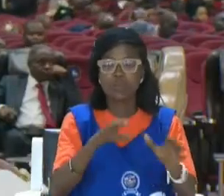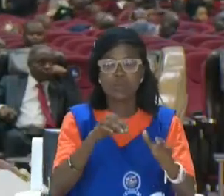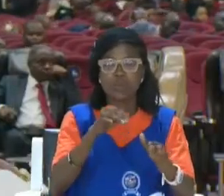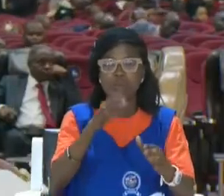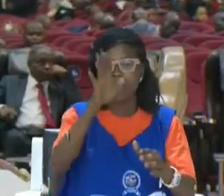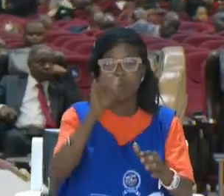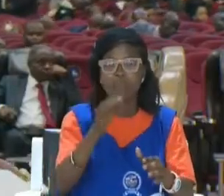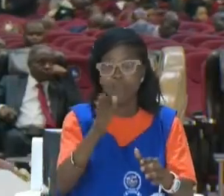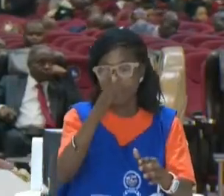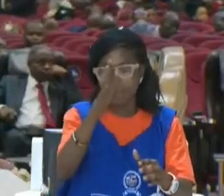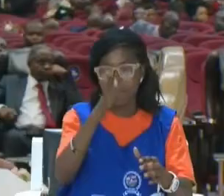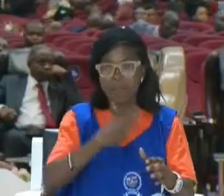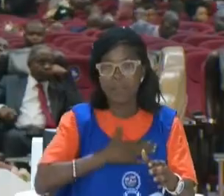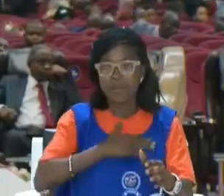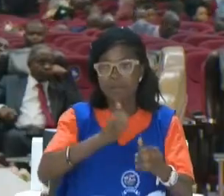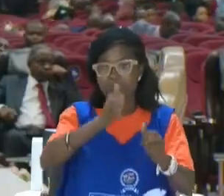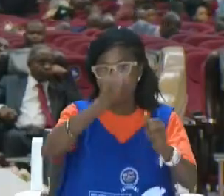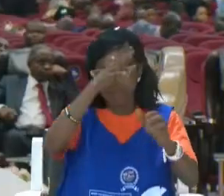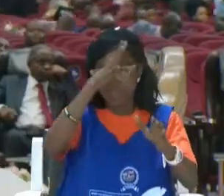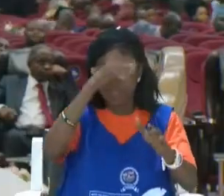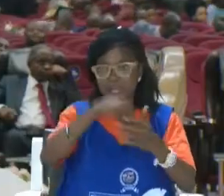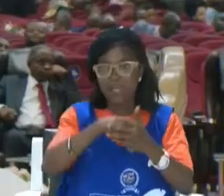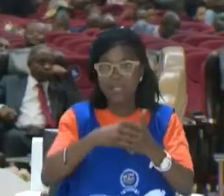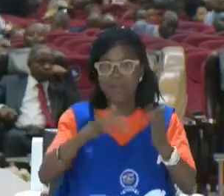So the pastors will line up,